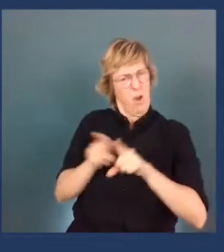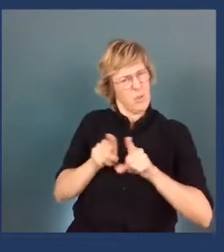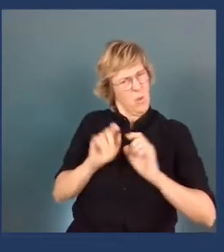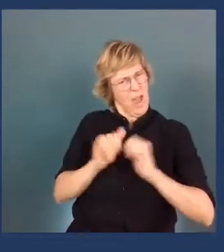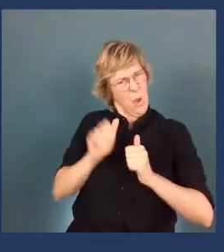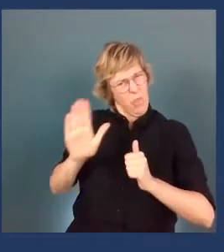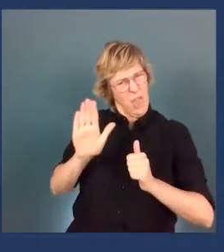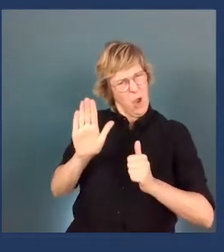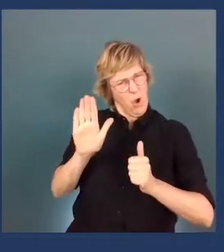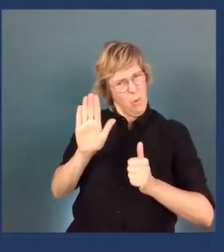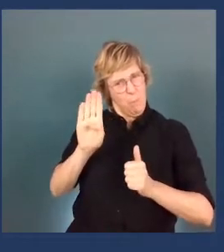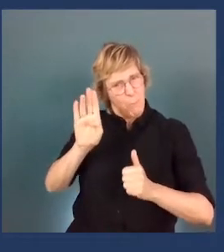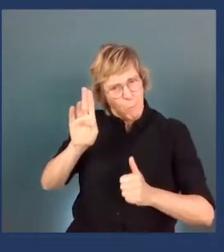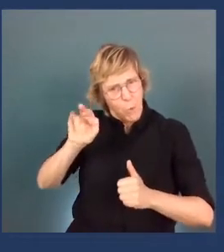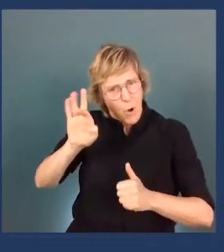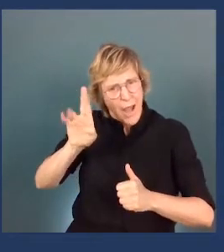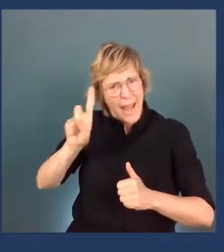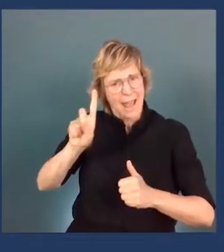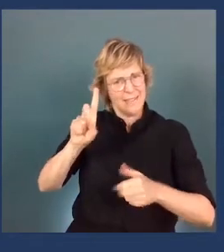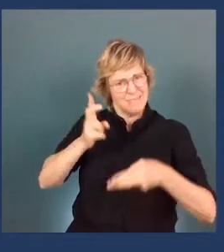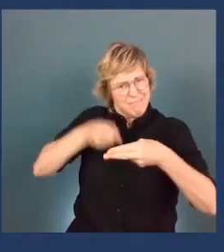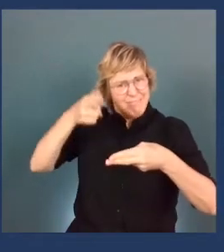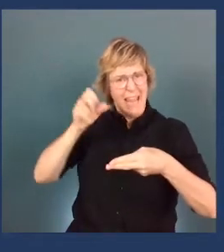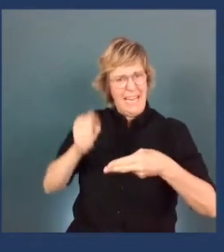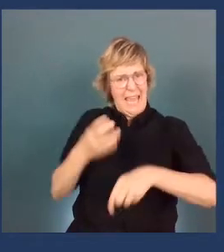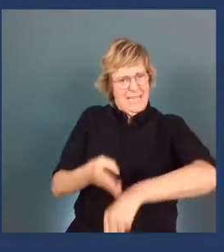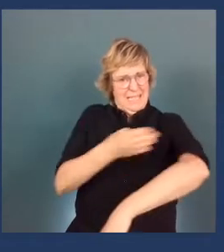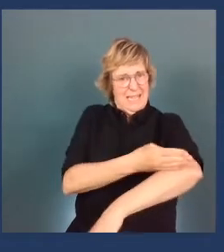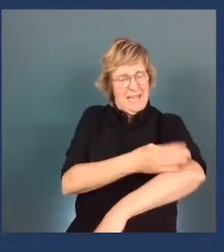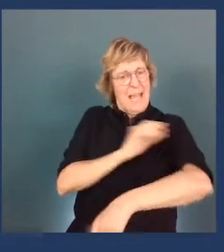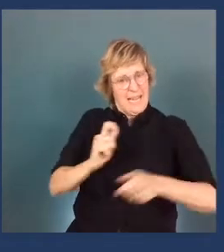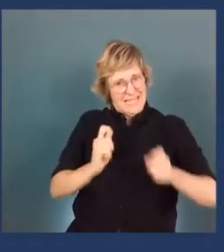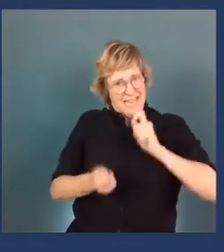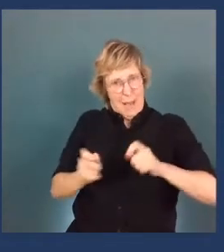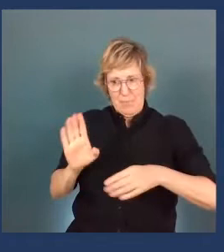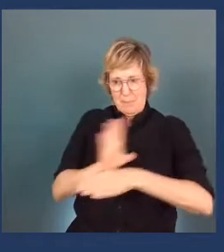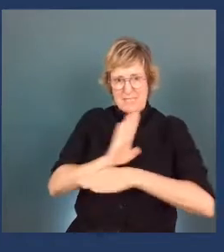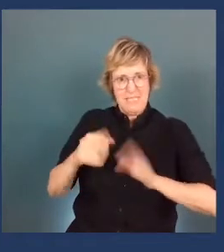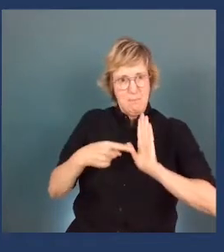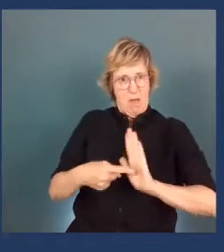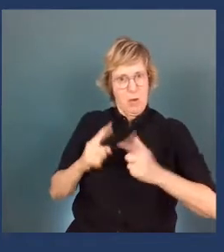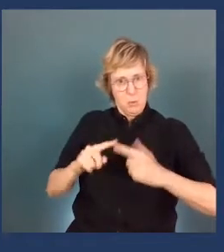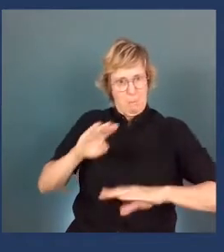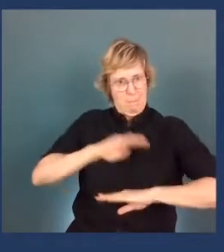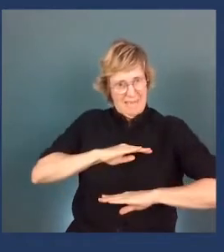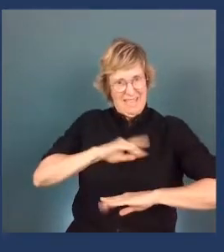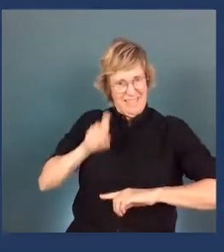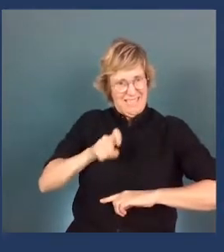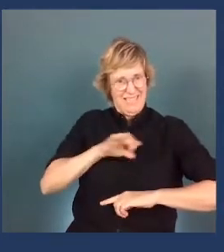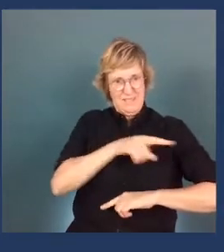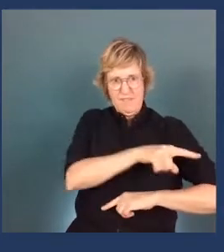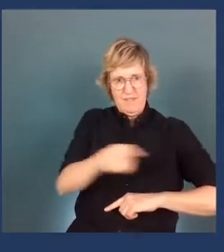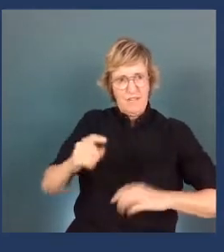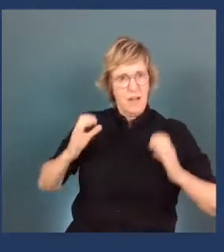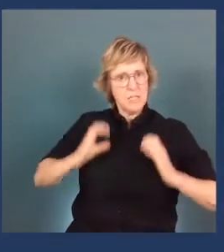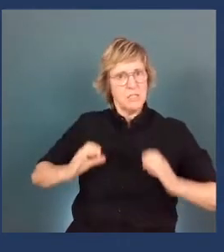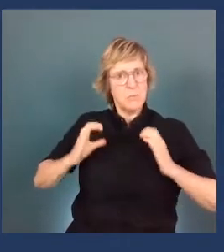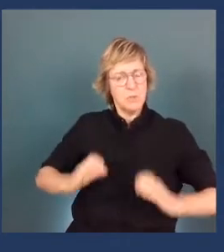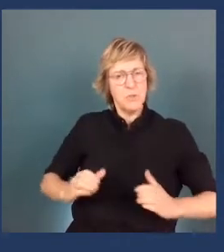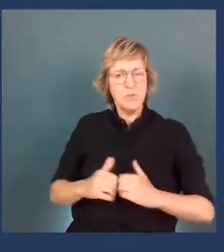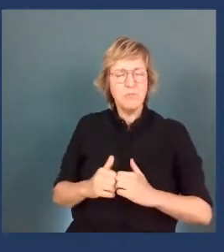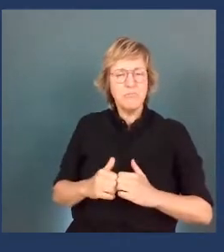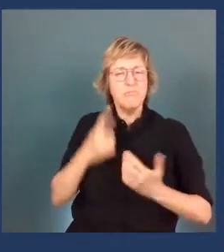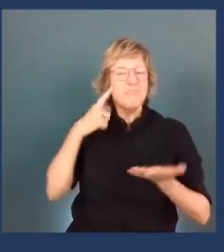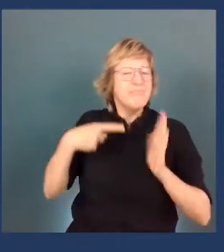they adapt their business model to meet the needs of the diverse customer base that they serve. And we've got